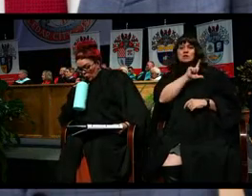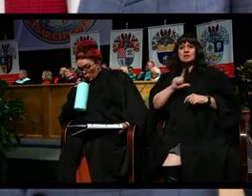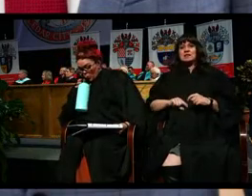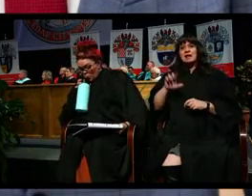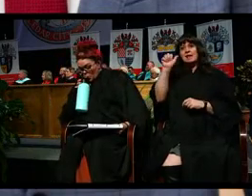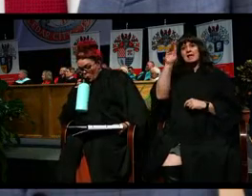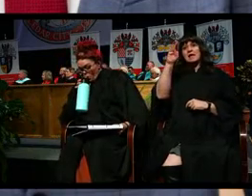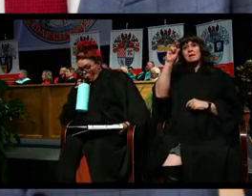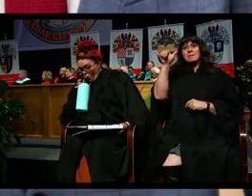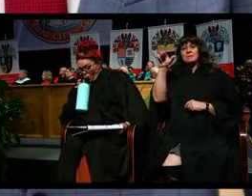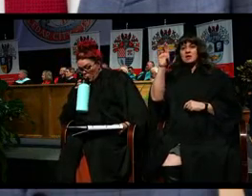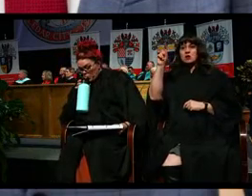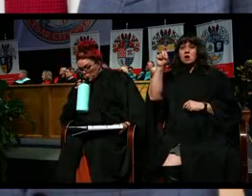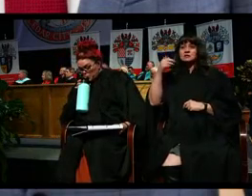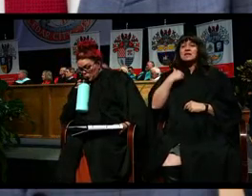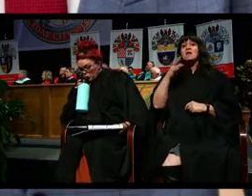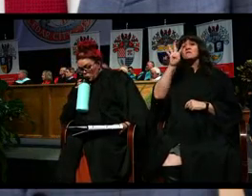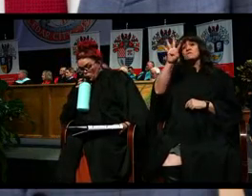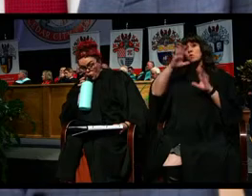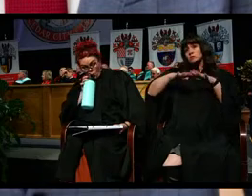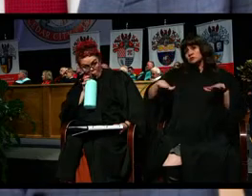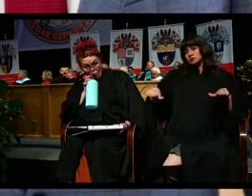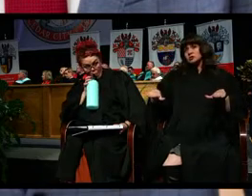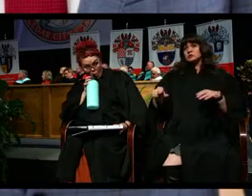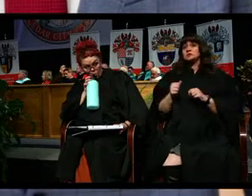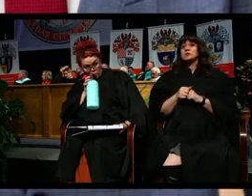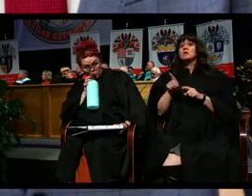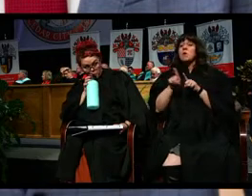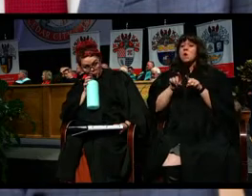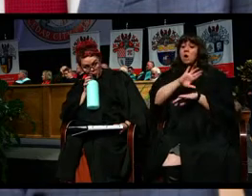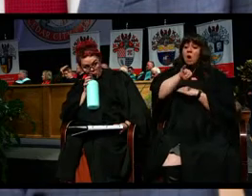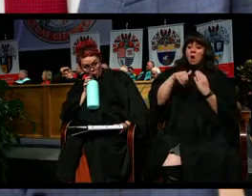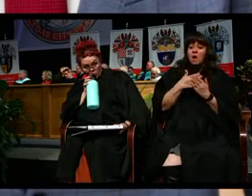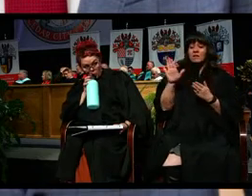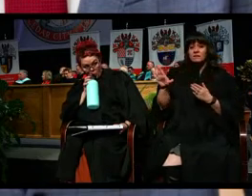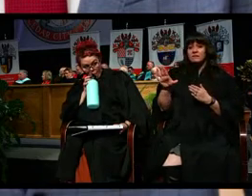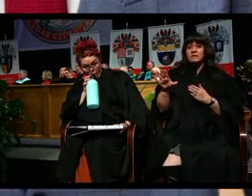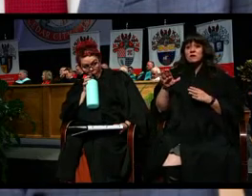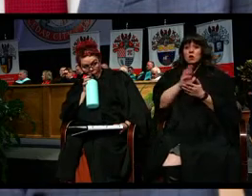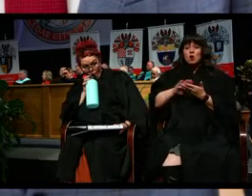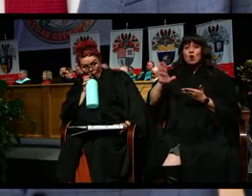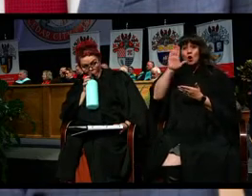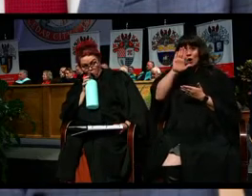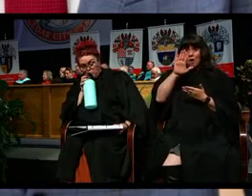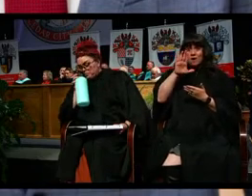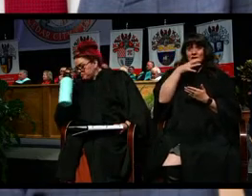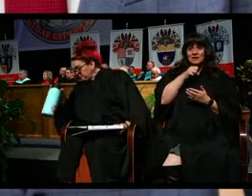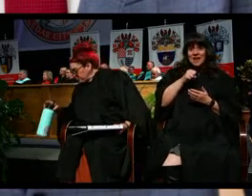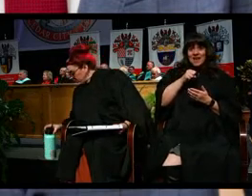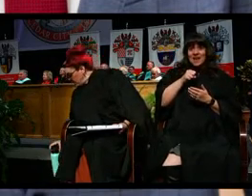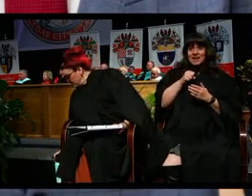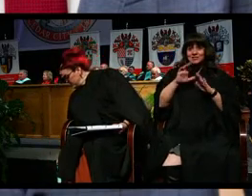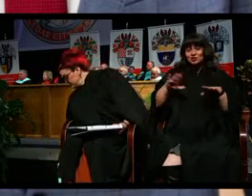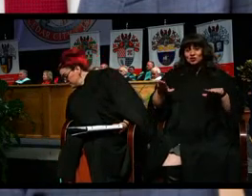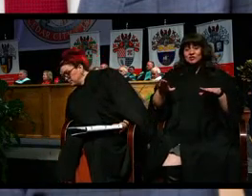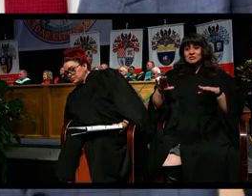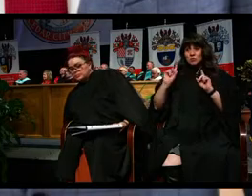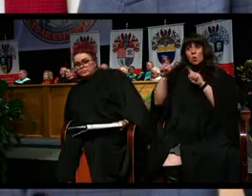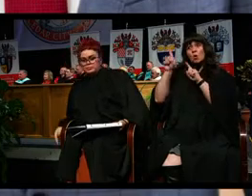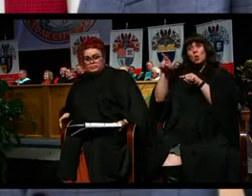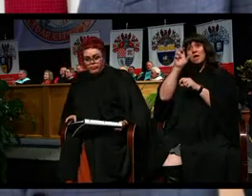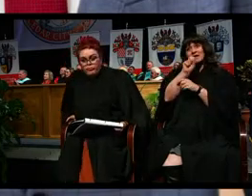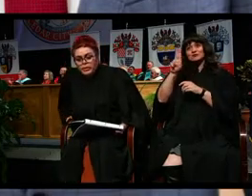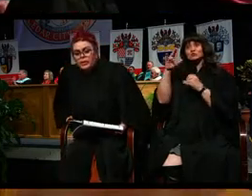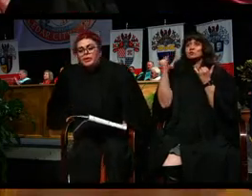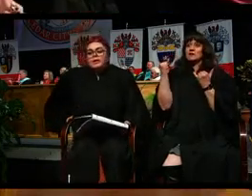are the parents of four children, and all three of their college-aged children are enrolled at SUU. Please welcome the governor